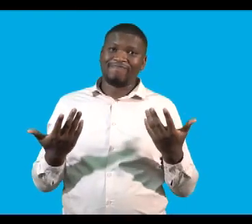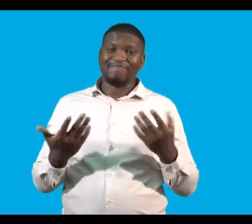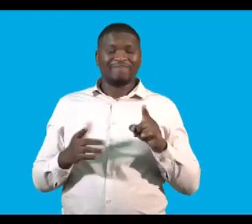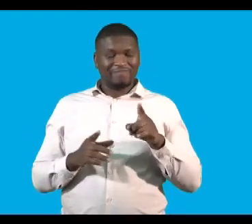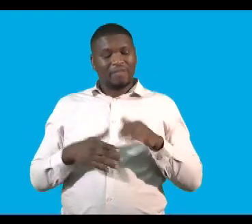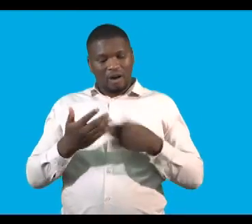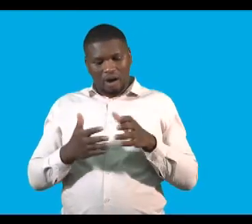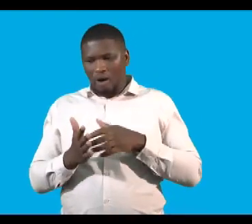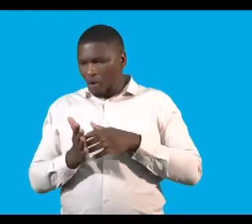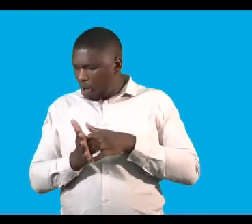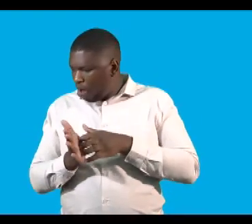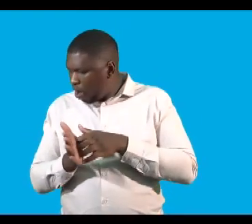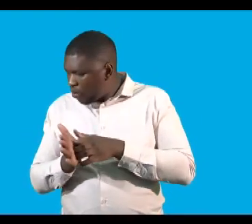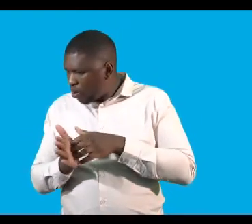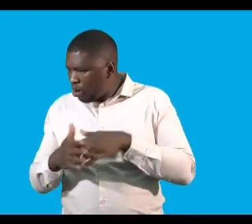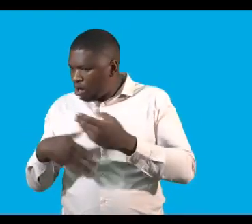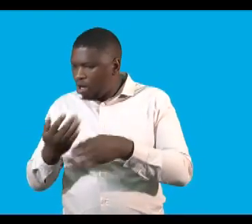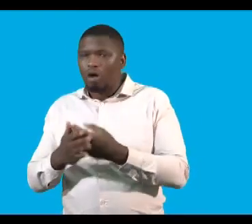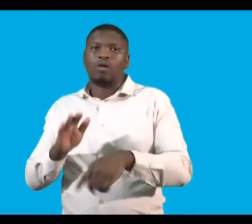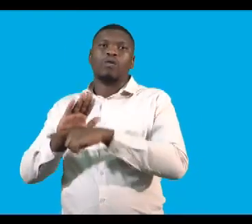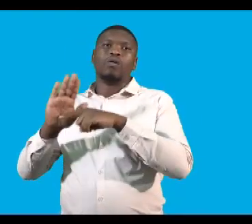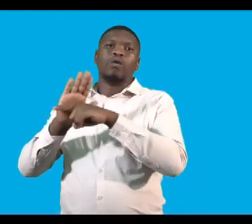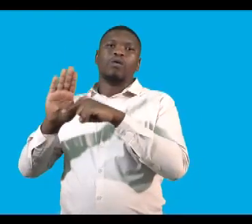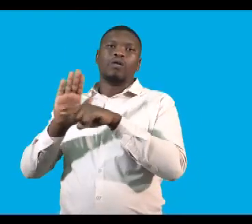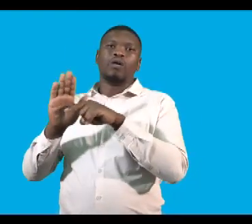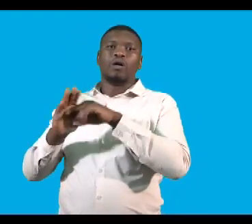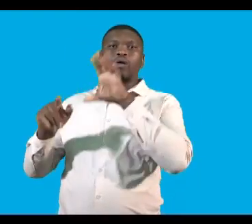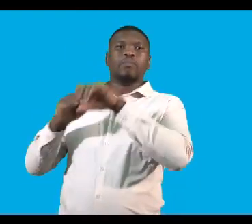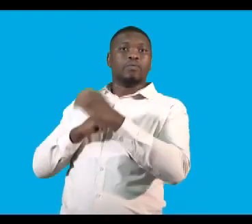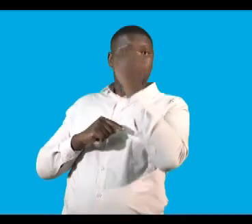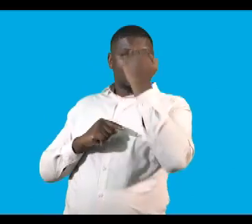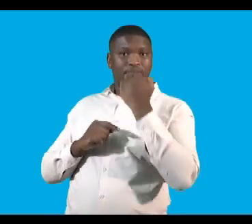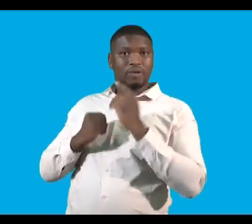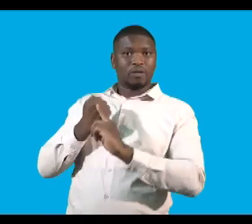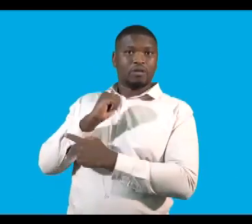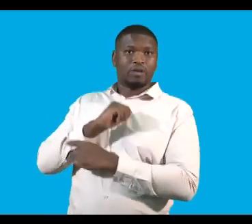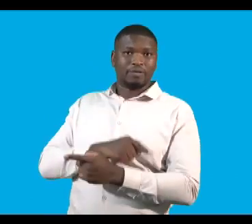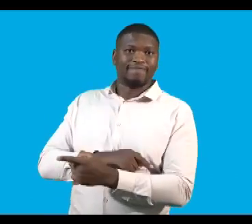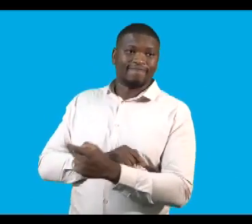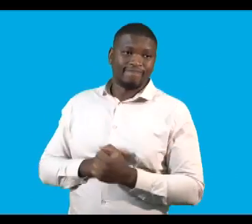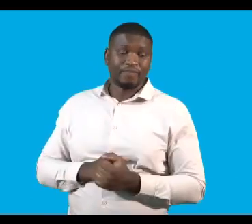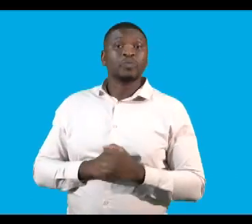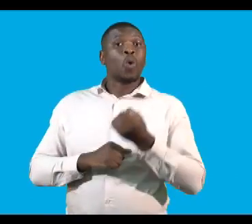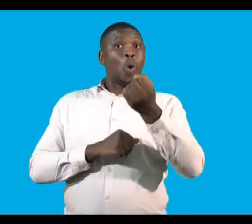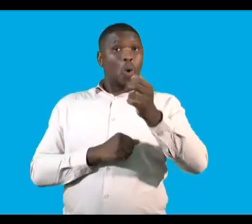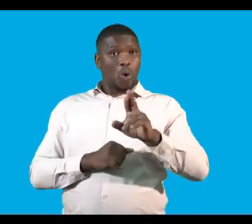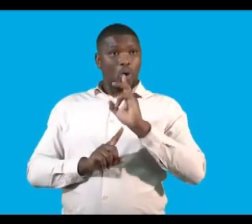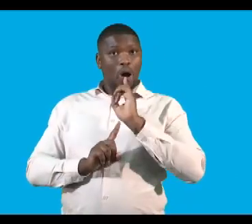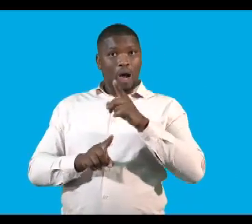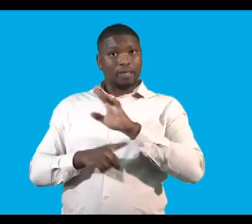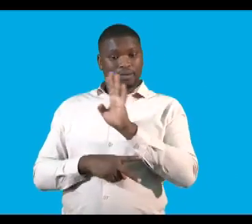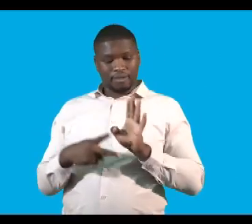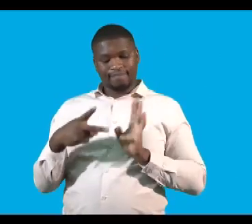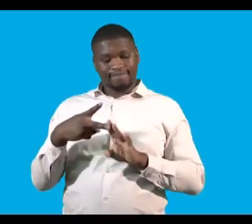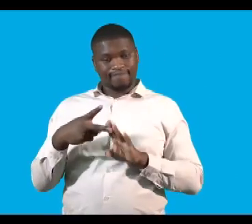His weakness adds to the anticlimax of the final frame. Or there's another option. Charlie asks